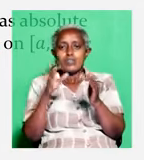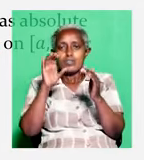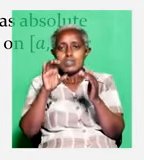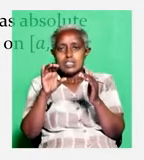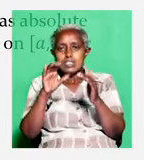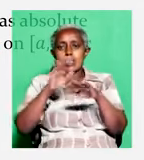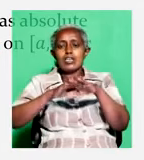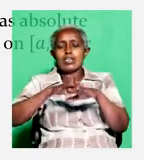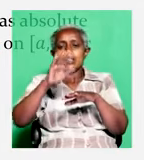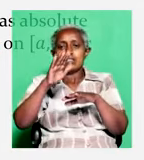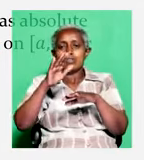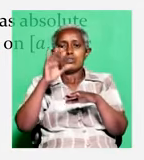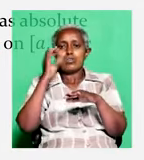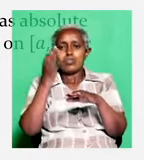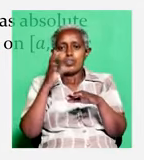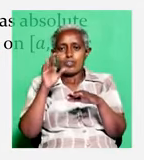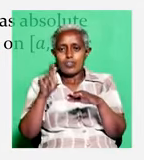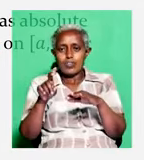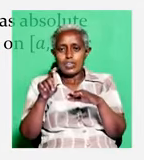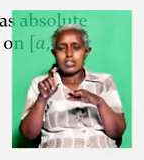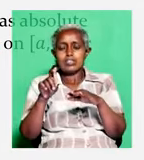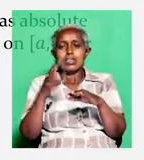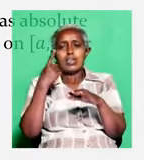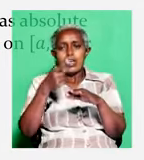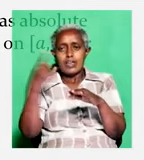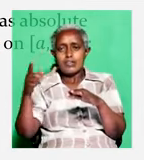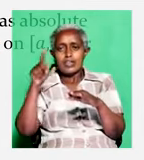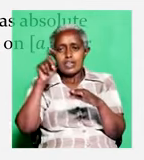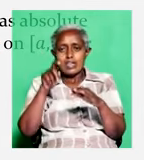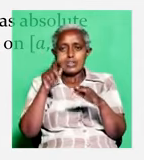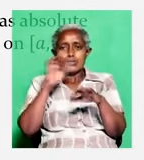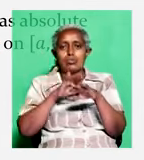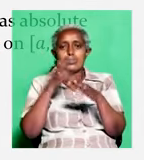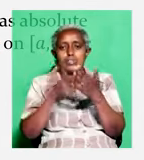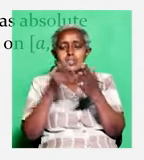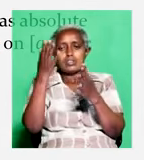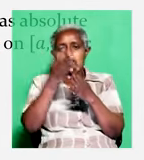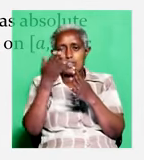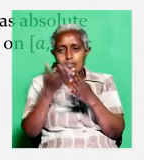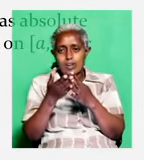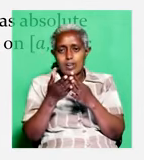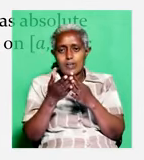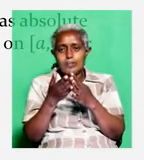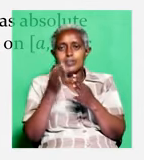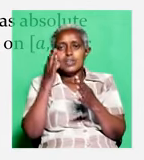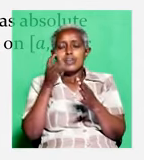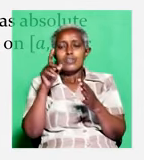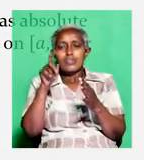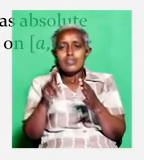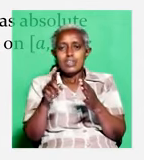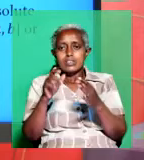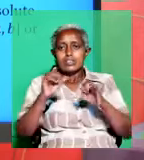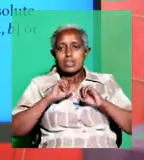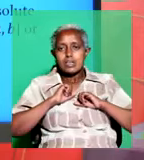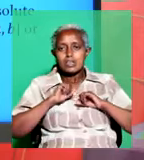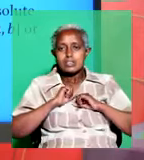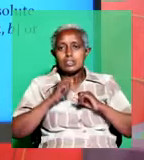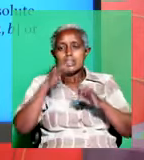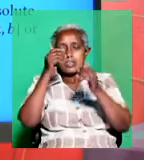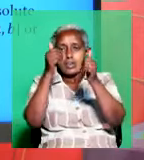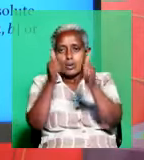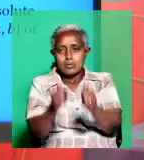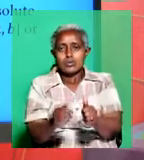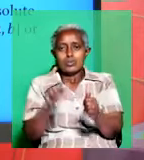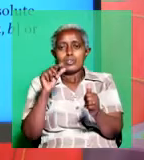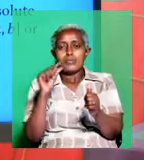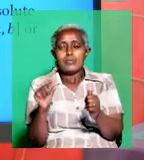of c is greater of f of x for every x on that interval, and f of x has an